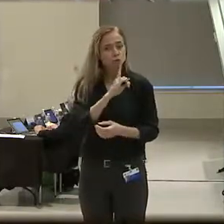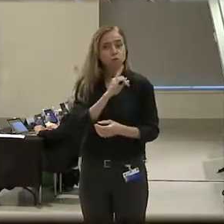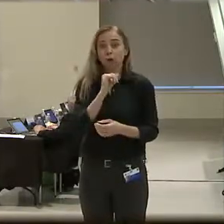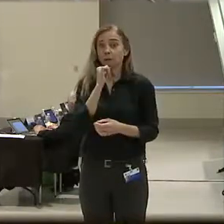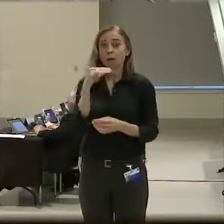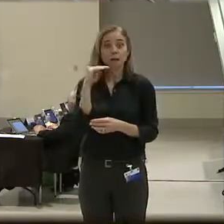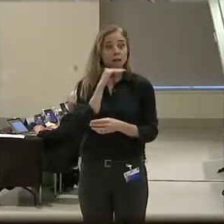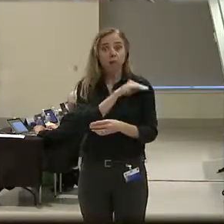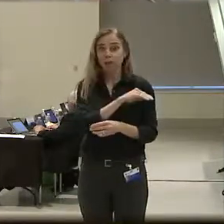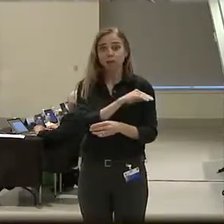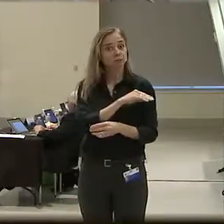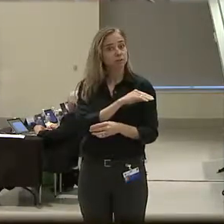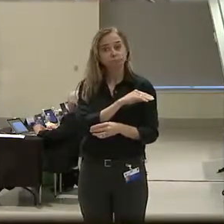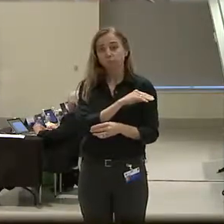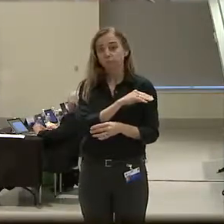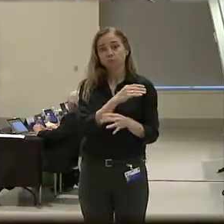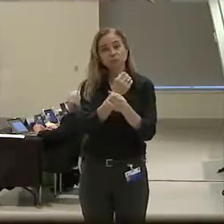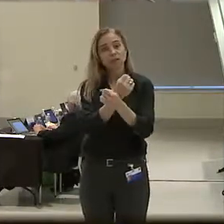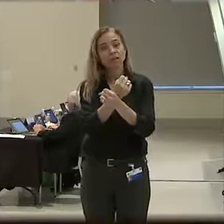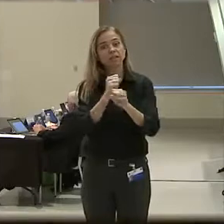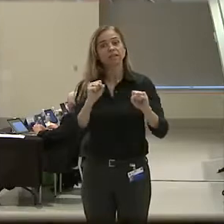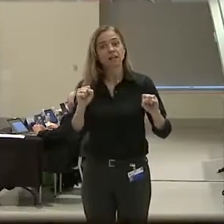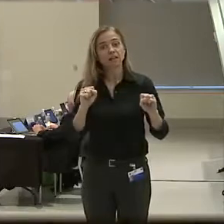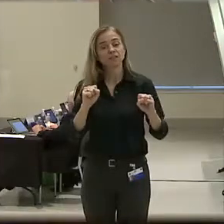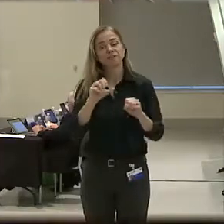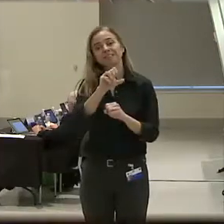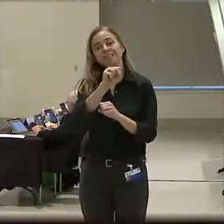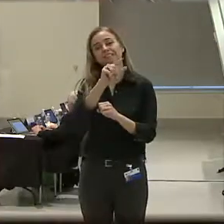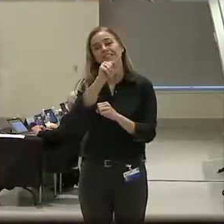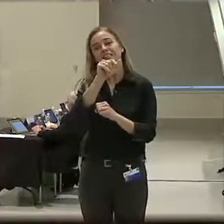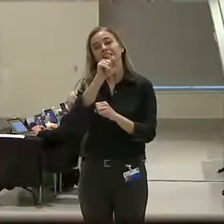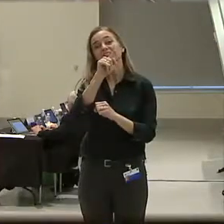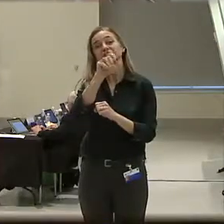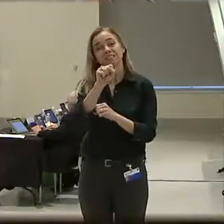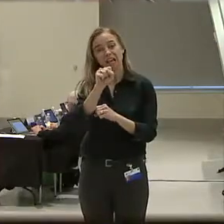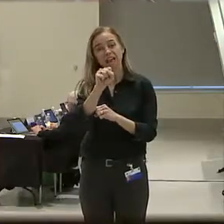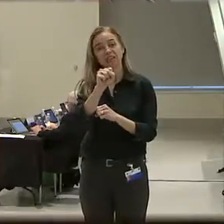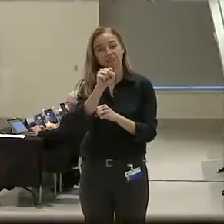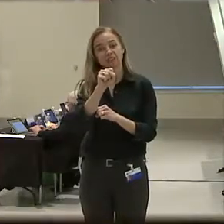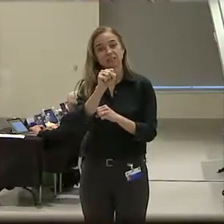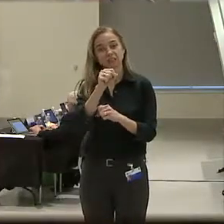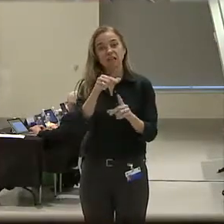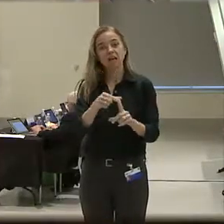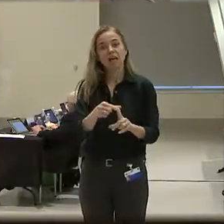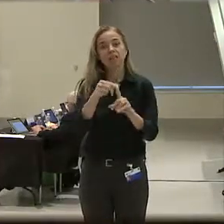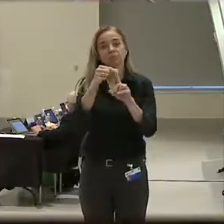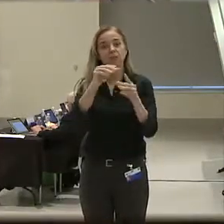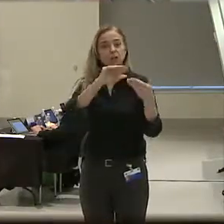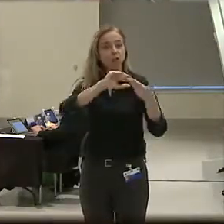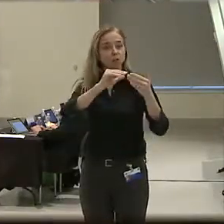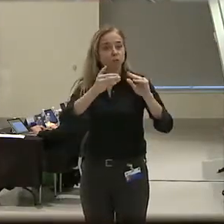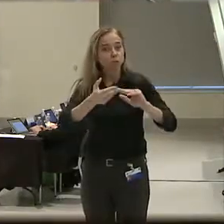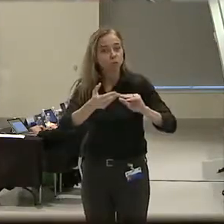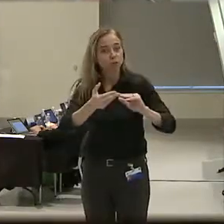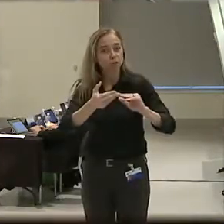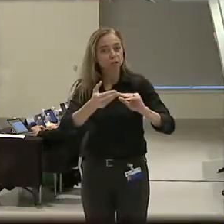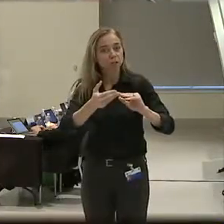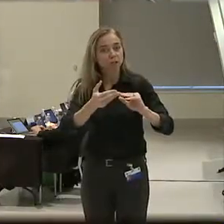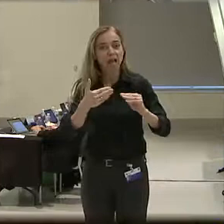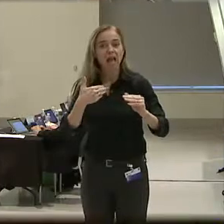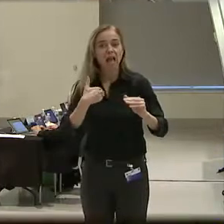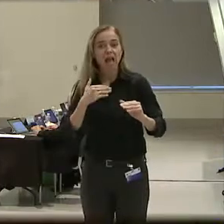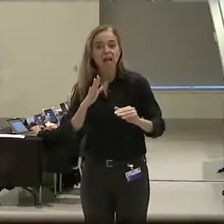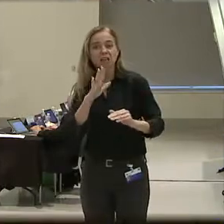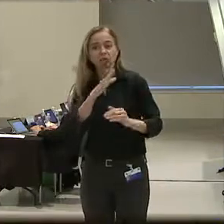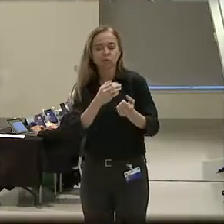lying. The safety stats for Community Safety Partnership Police, especially when the communities got your back and